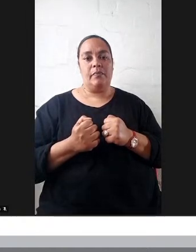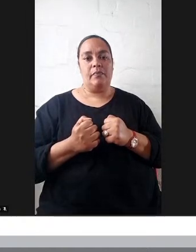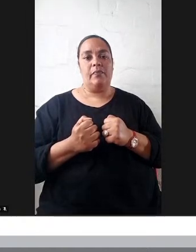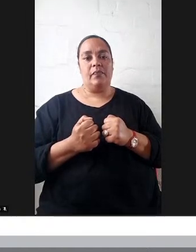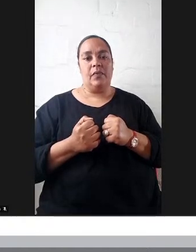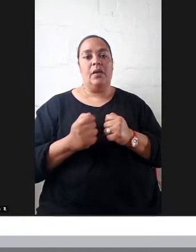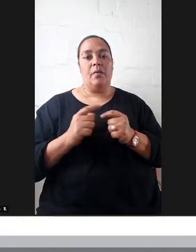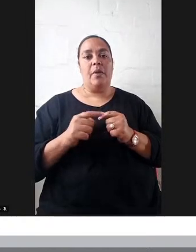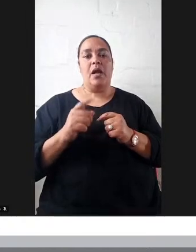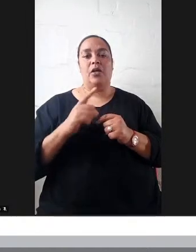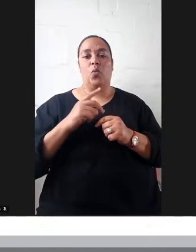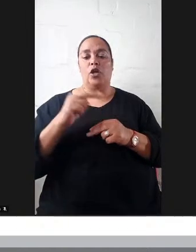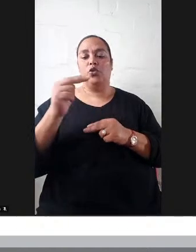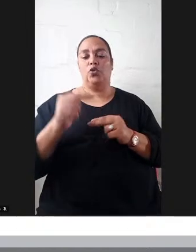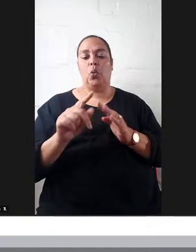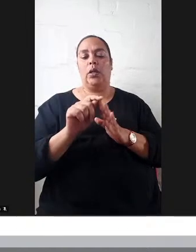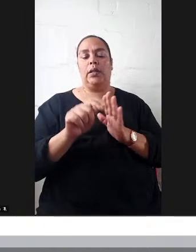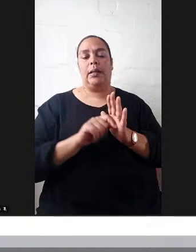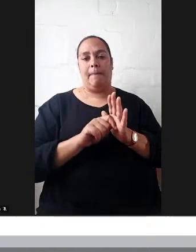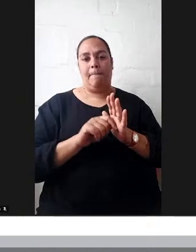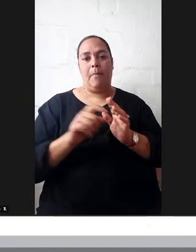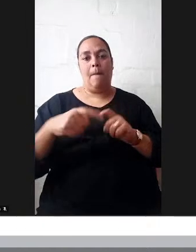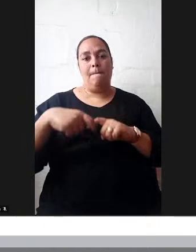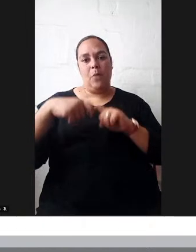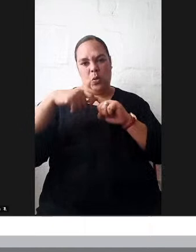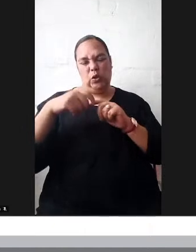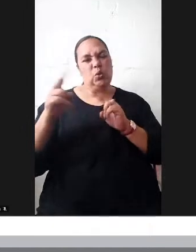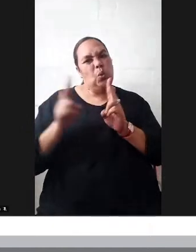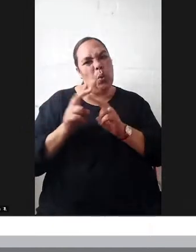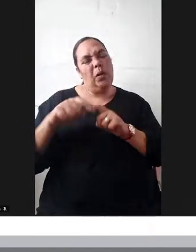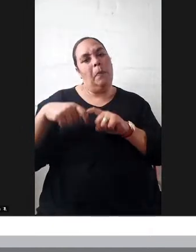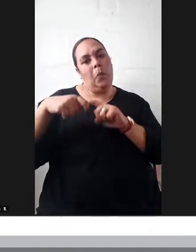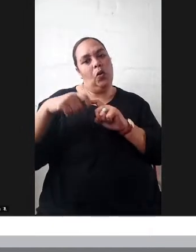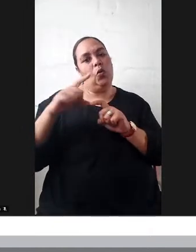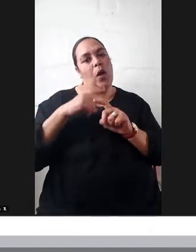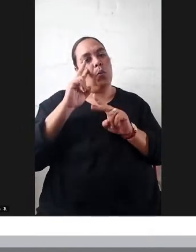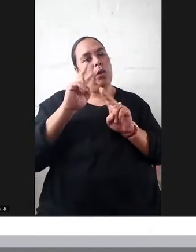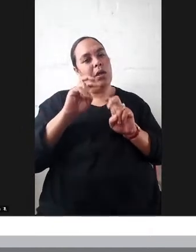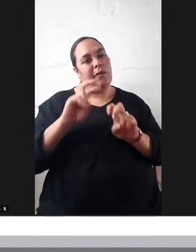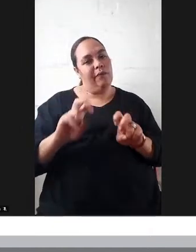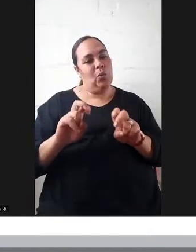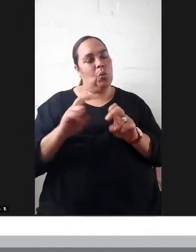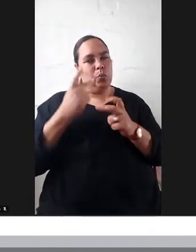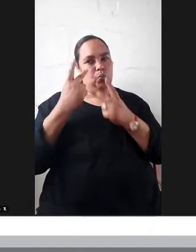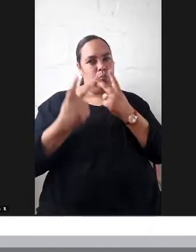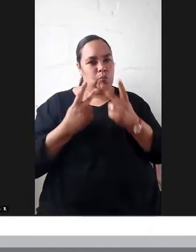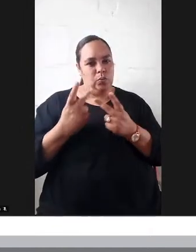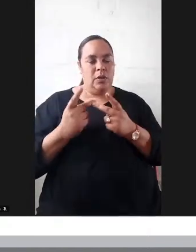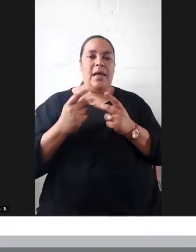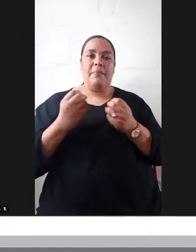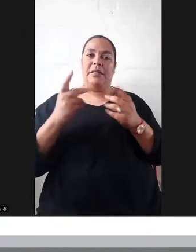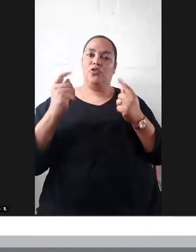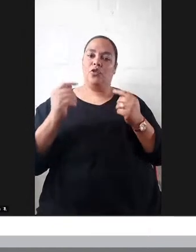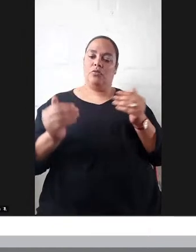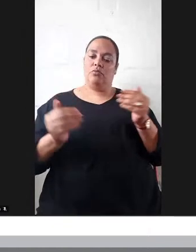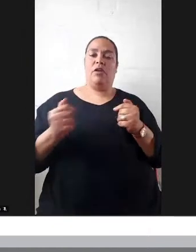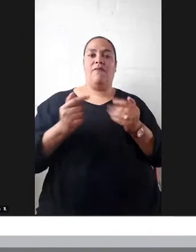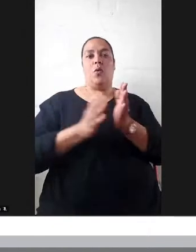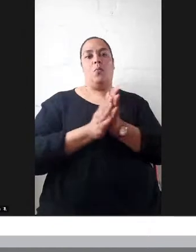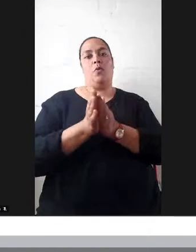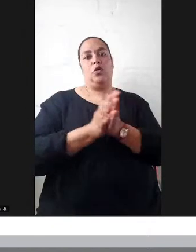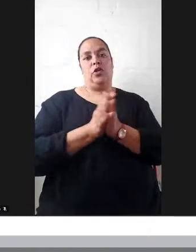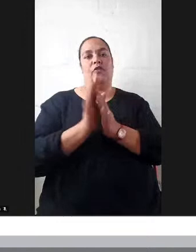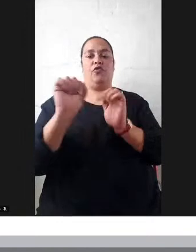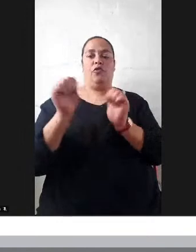It's a short term pause while we review and strengthen the arrangements for motivations for filling critical